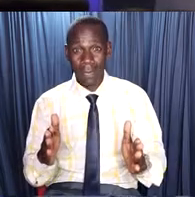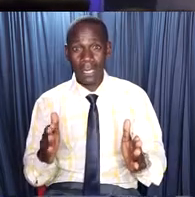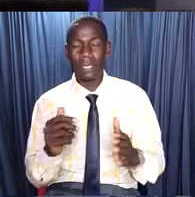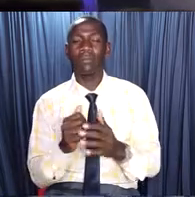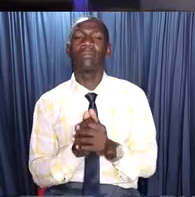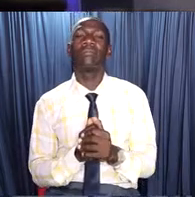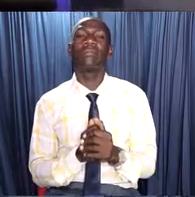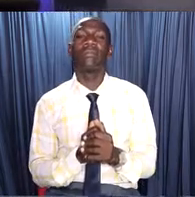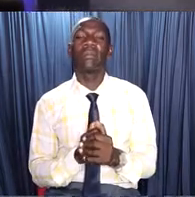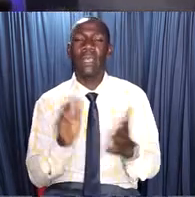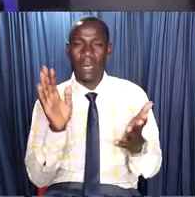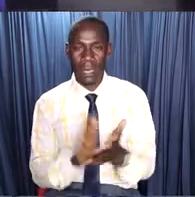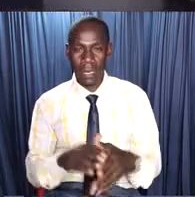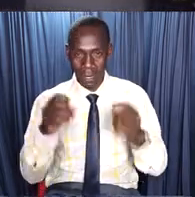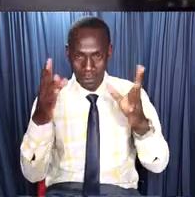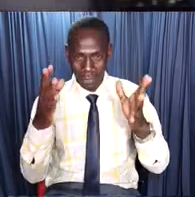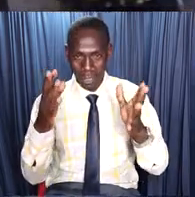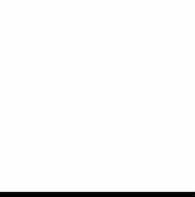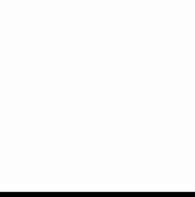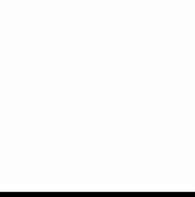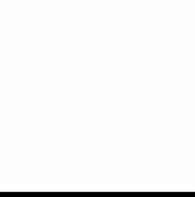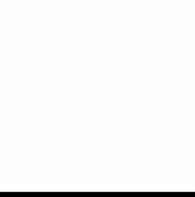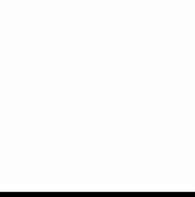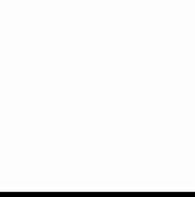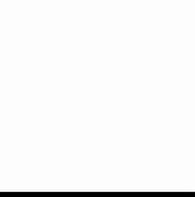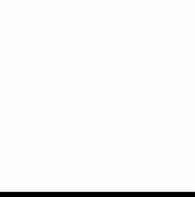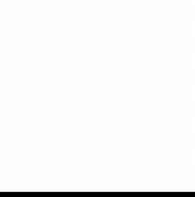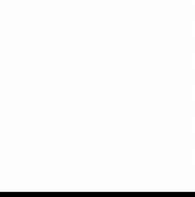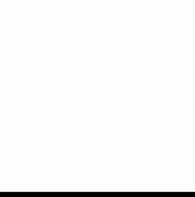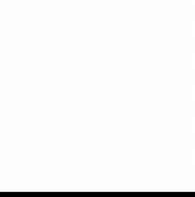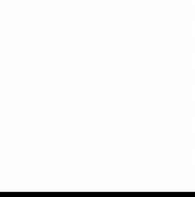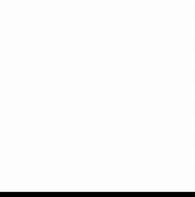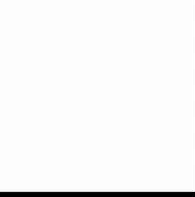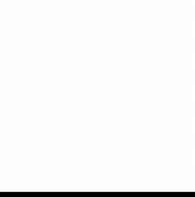he's a servant. Hallelujah. Hallelujah. Hallelujah. Hallelujah.